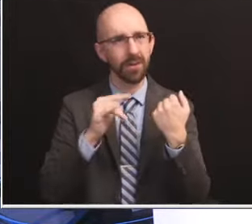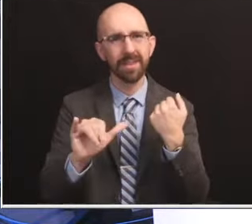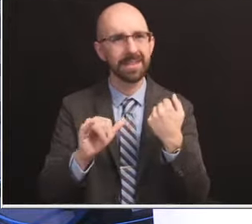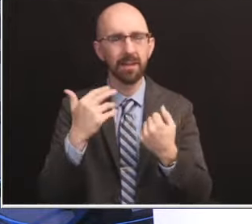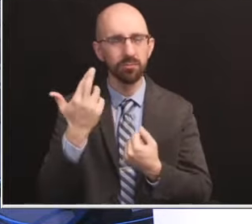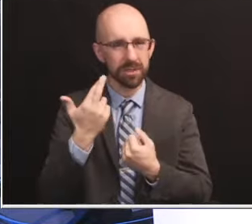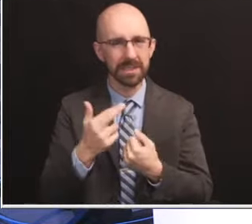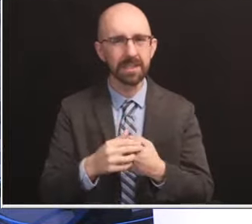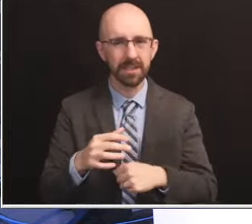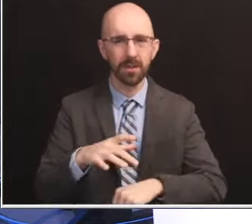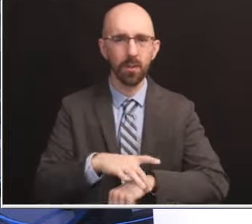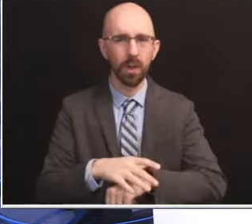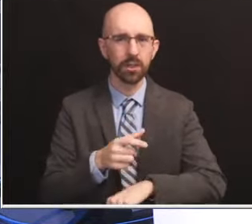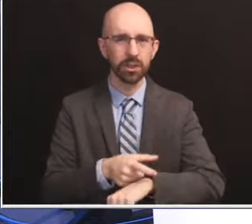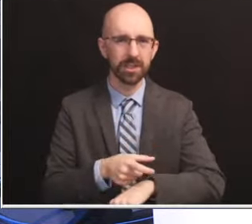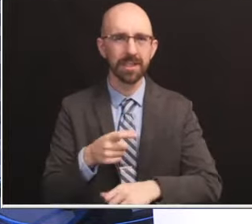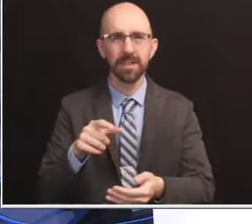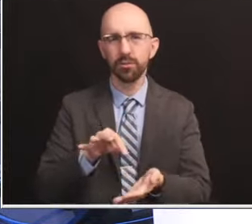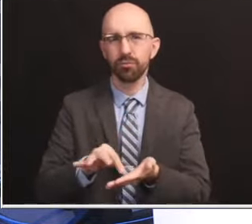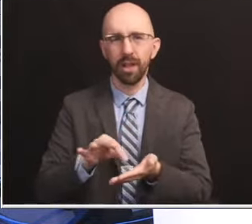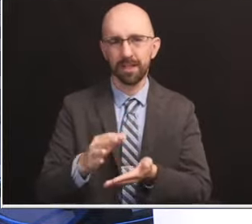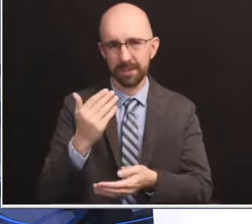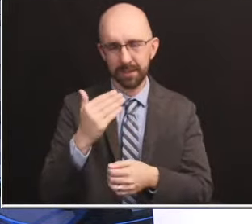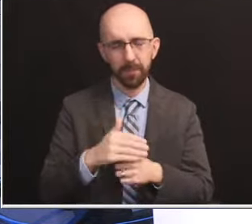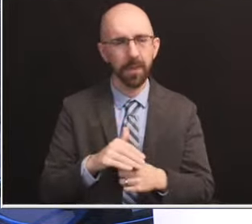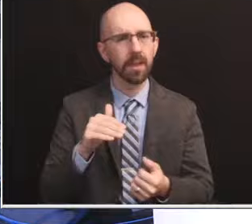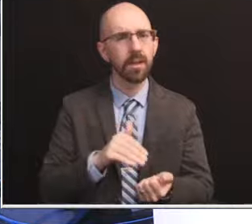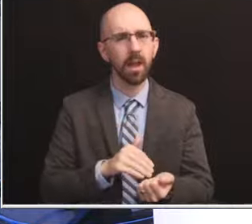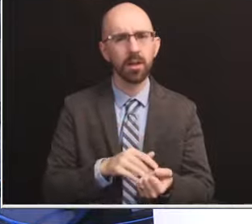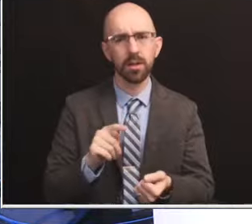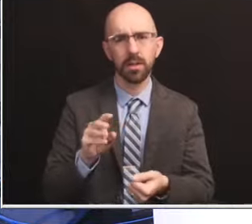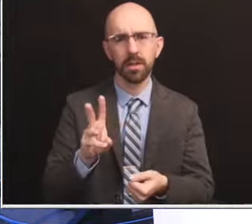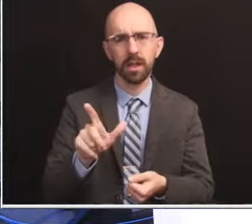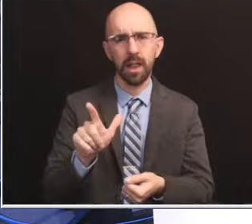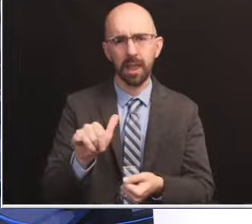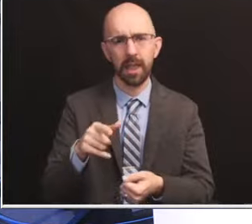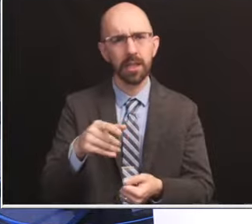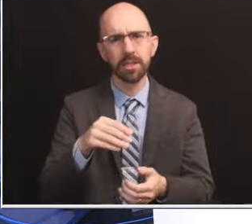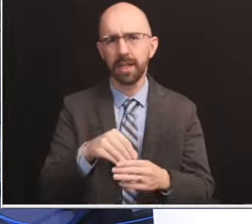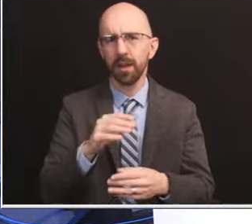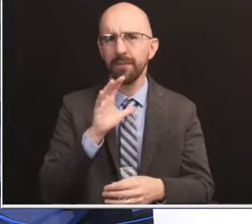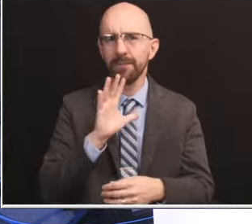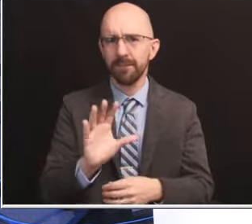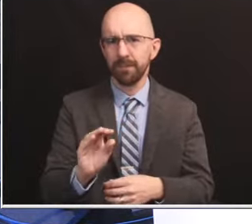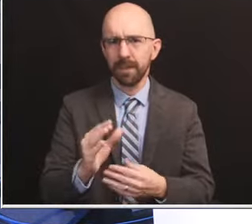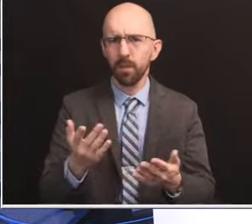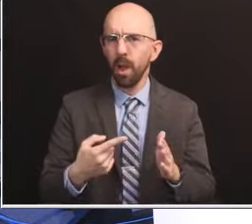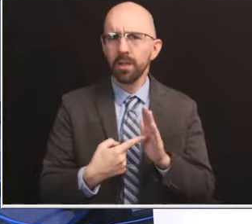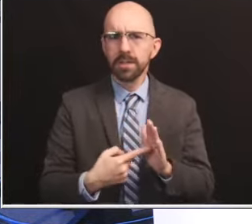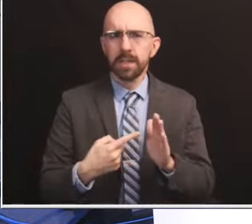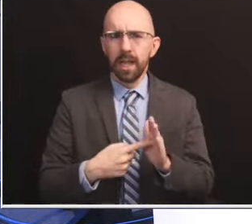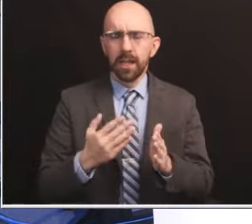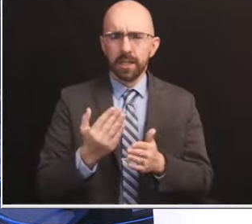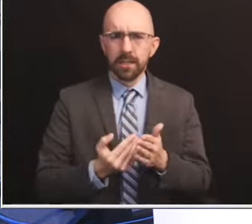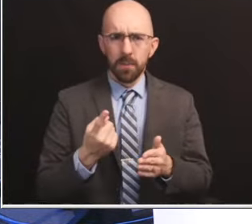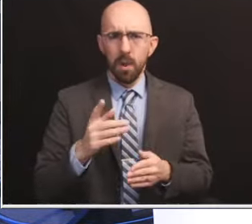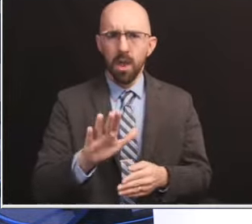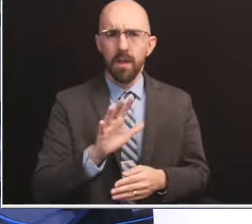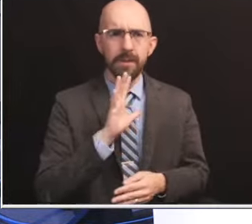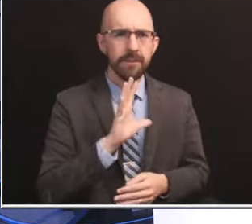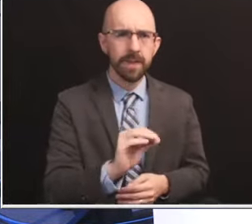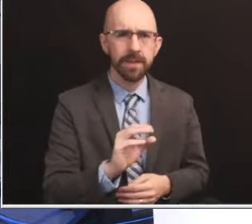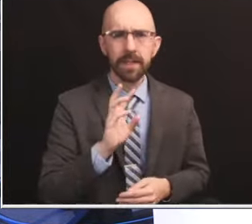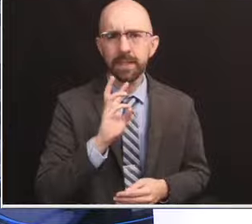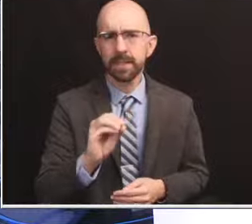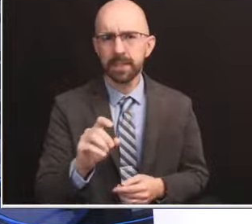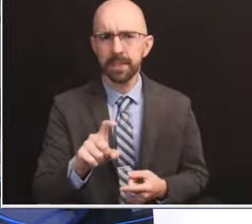my sleep. Exactly. Dr. Townley, Nancy's in her 50s. So what are some signs that people in their 50s or 60s need